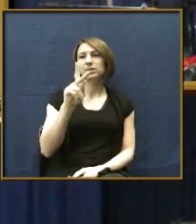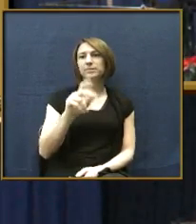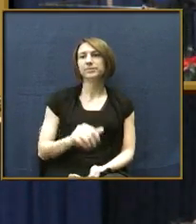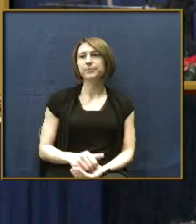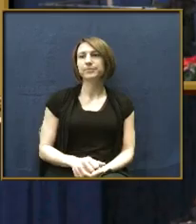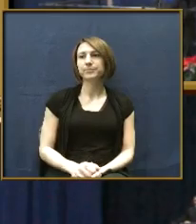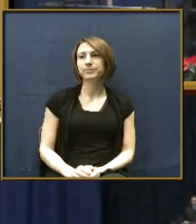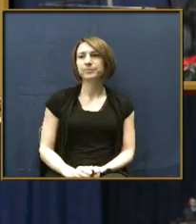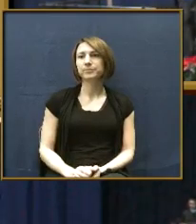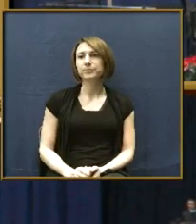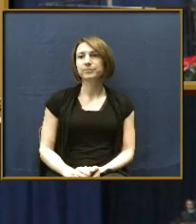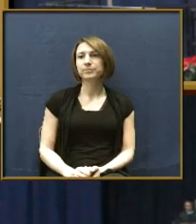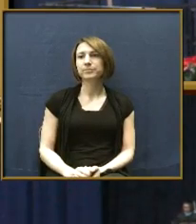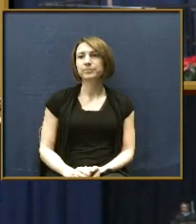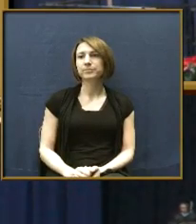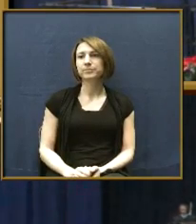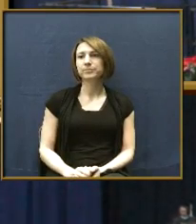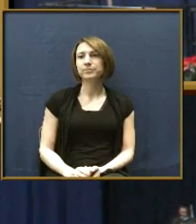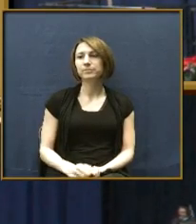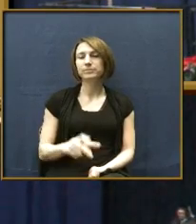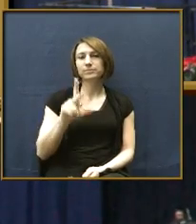Kimberly Dawn Sullivan.